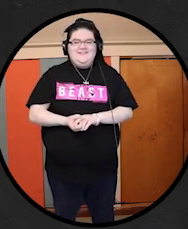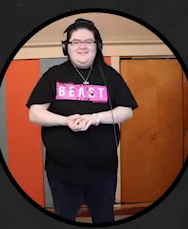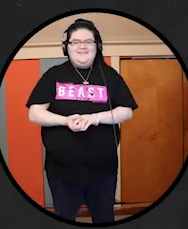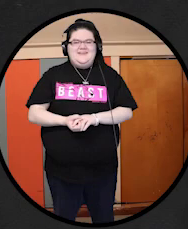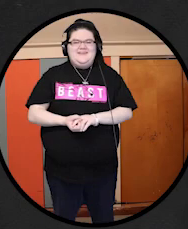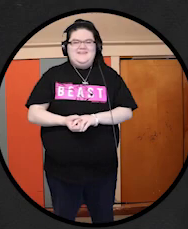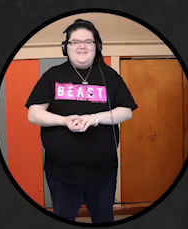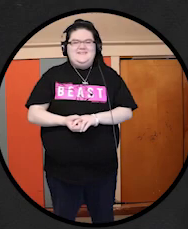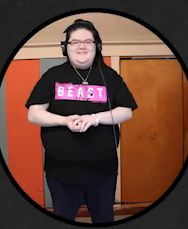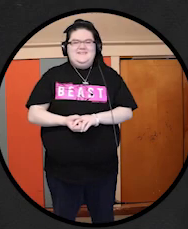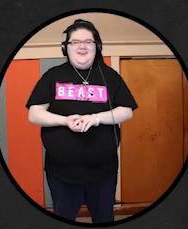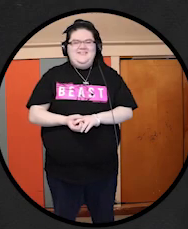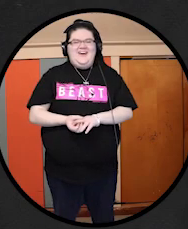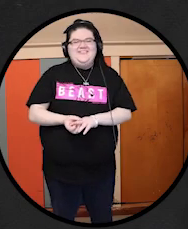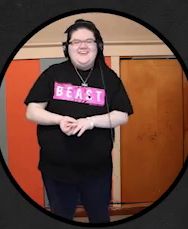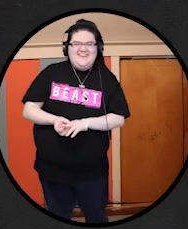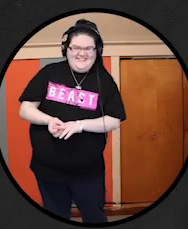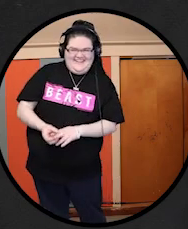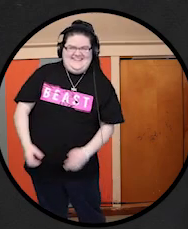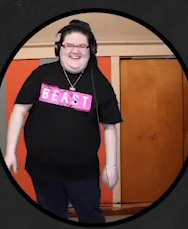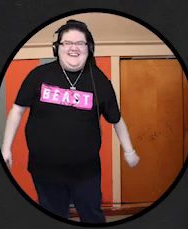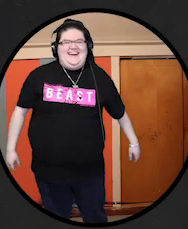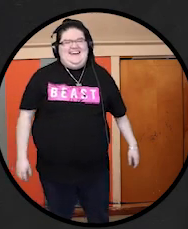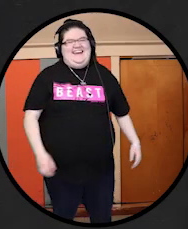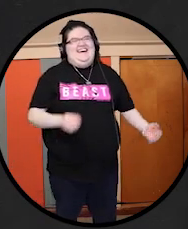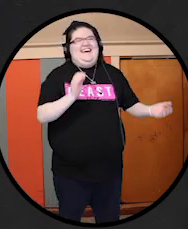game. Oh, I can't. No. I don't know. What?